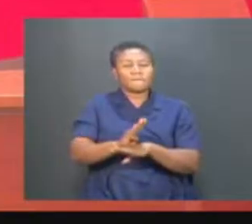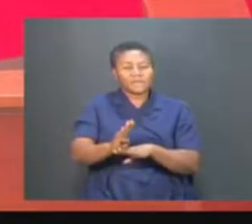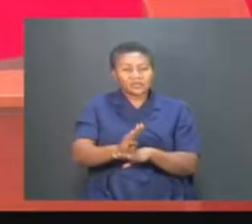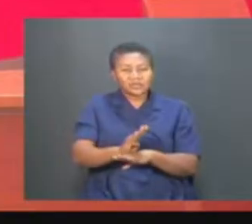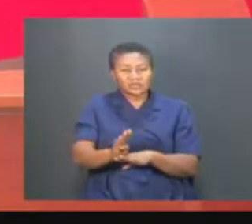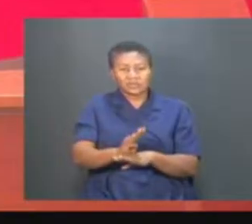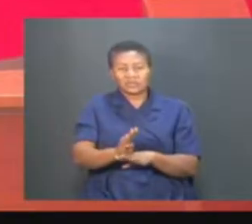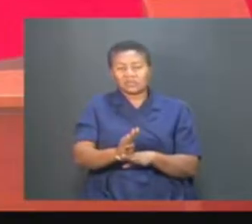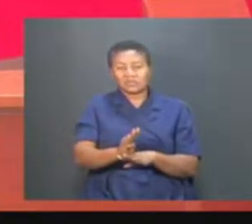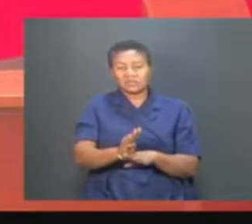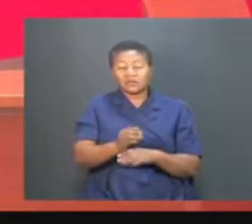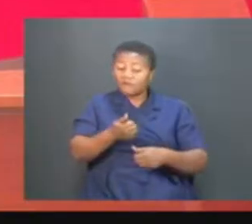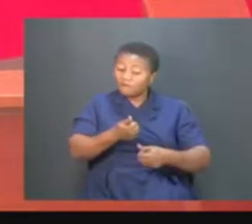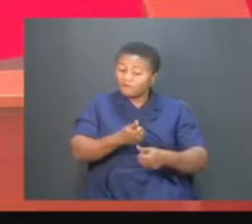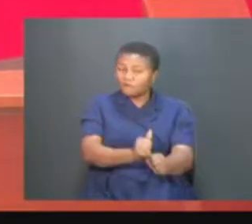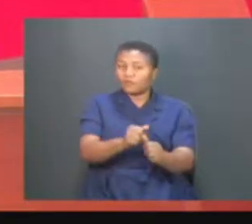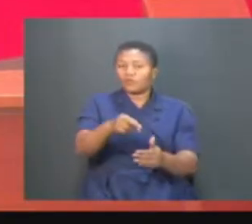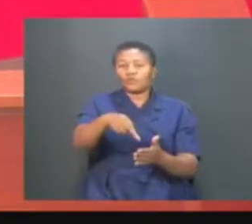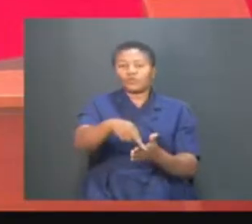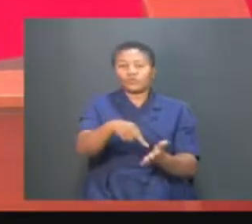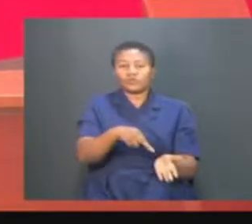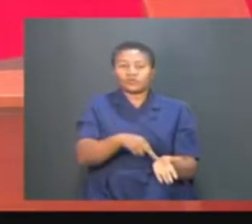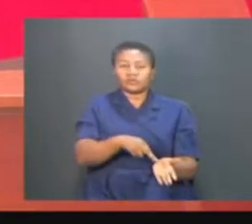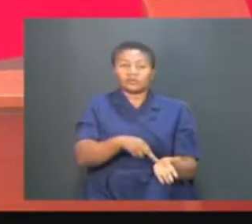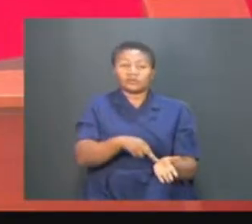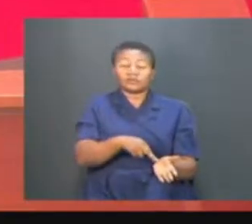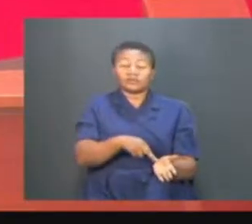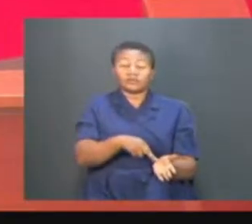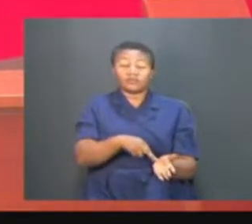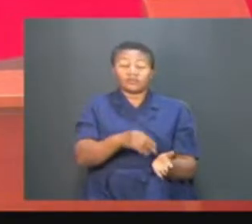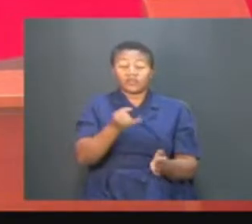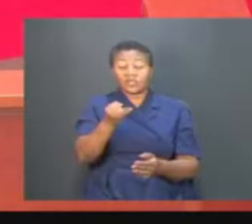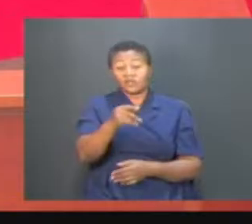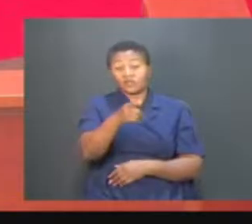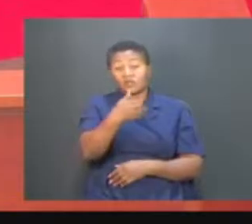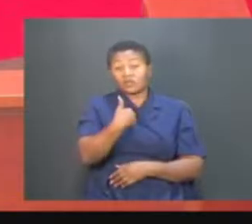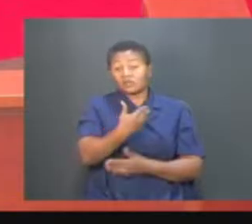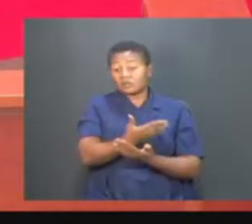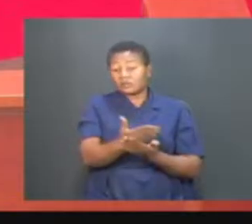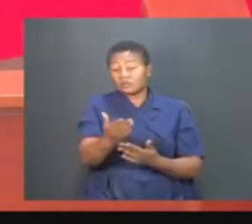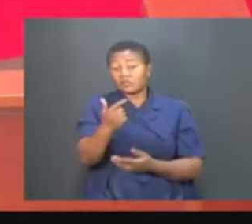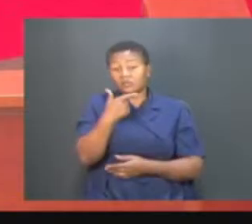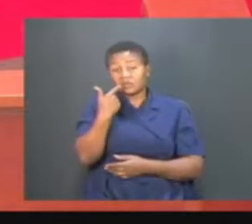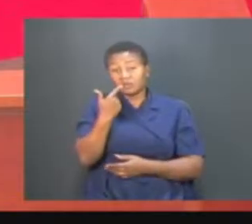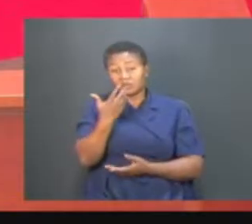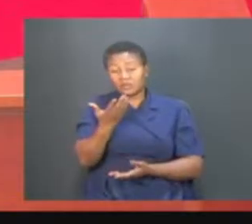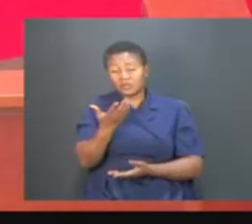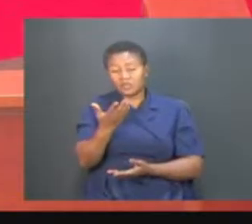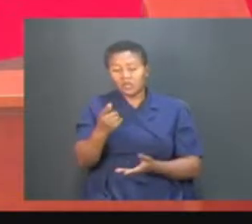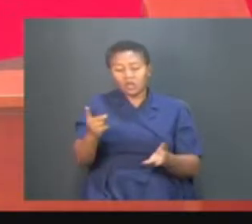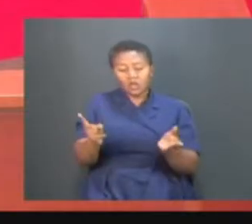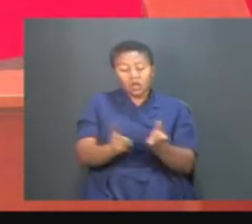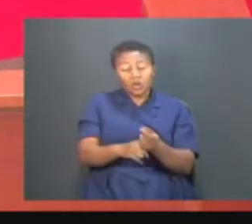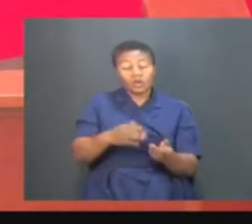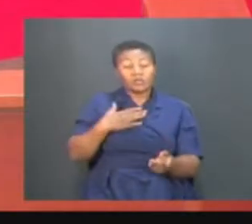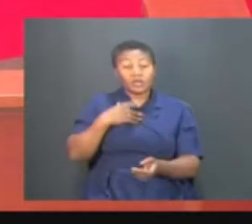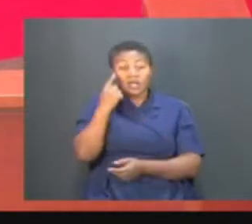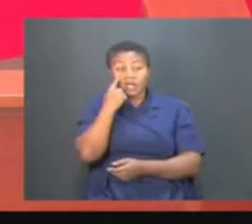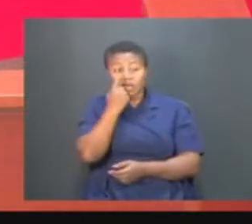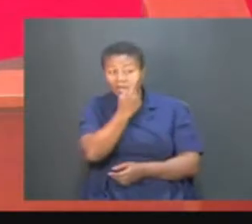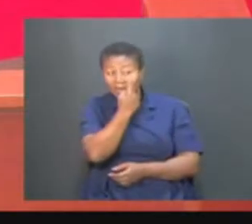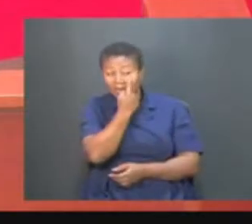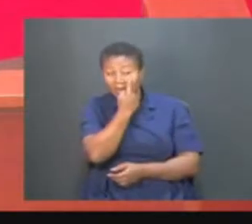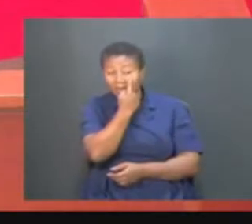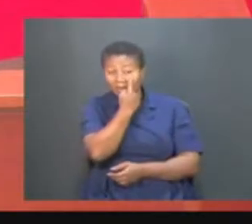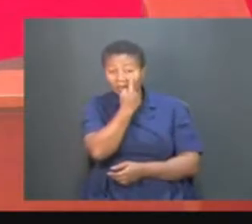the rules. If you have something to say, catch the eye of the speaker, you will be